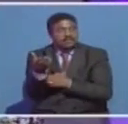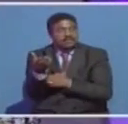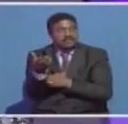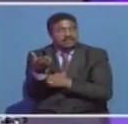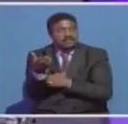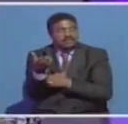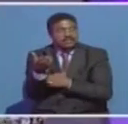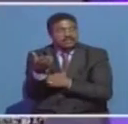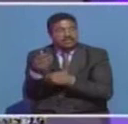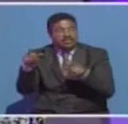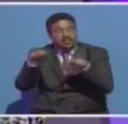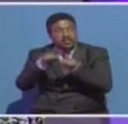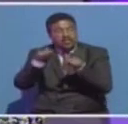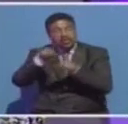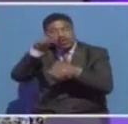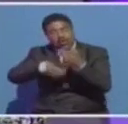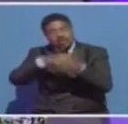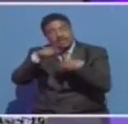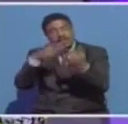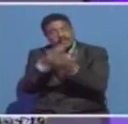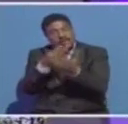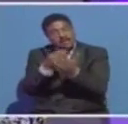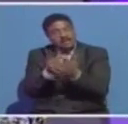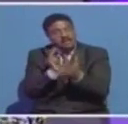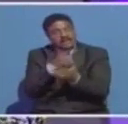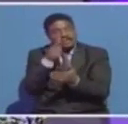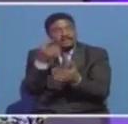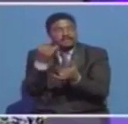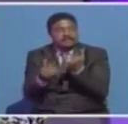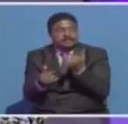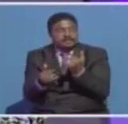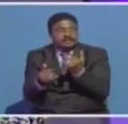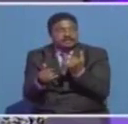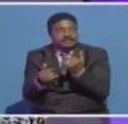of the loss, in terms of money terms, which is about